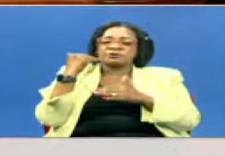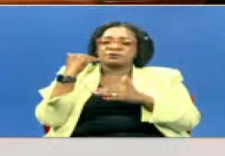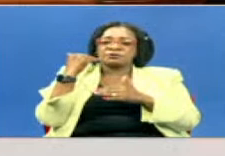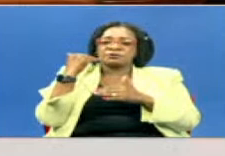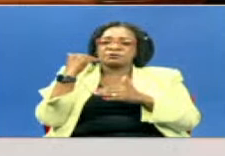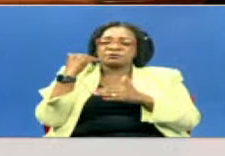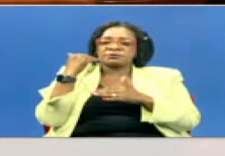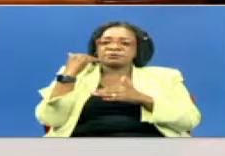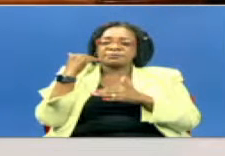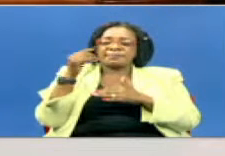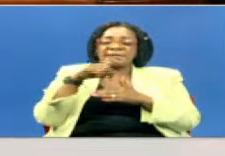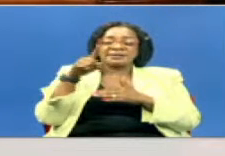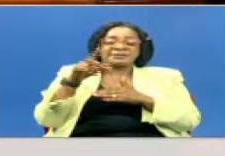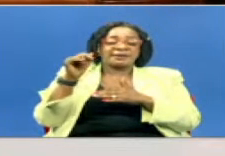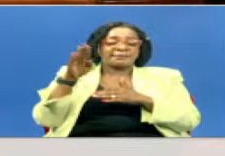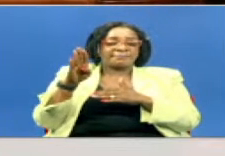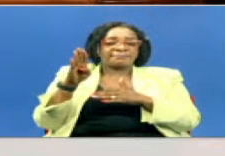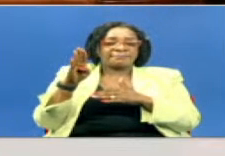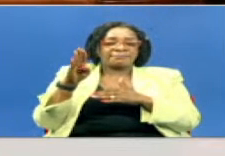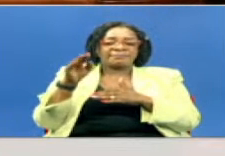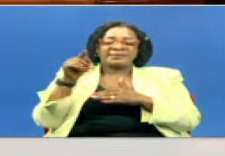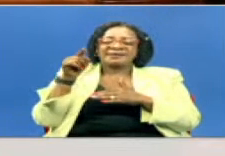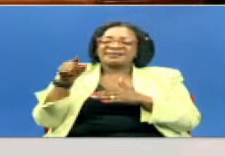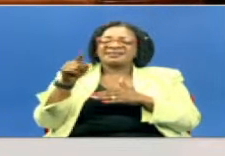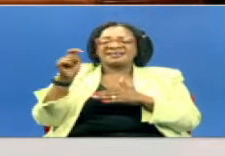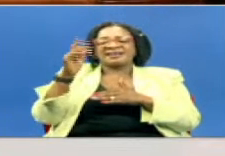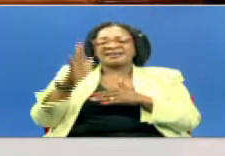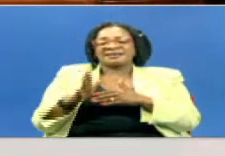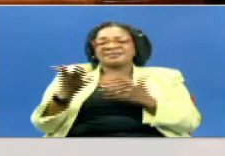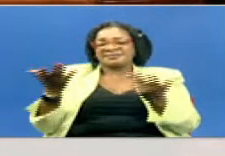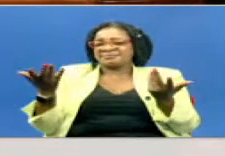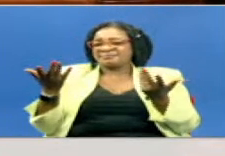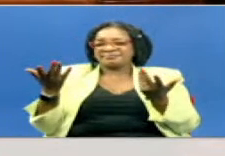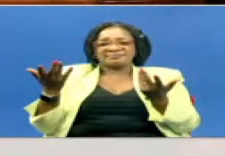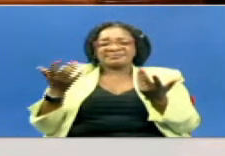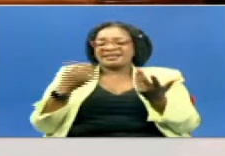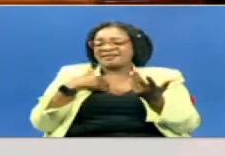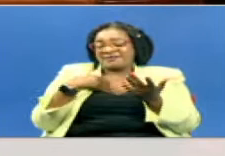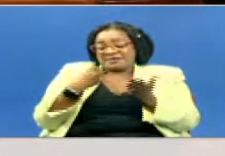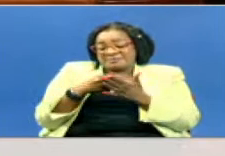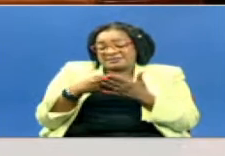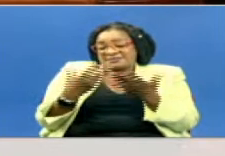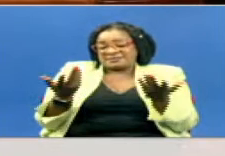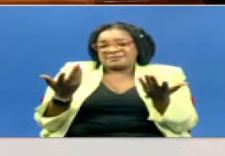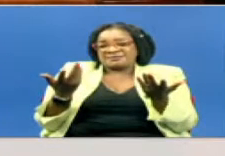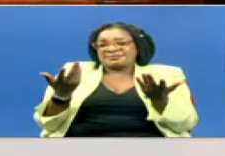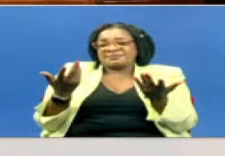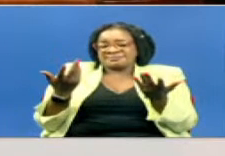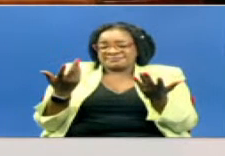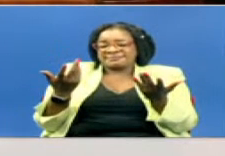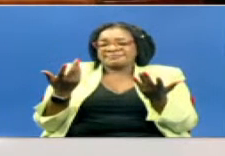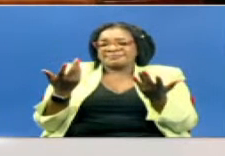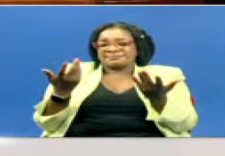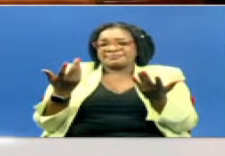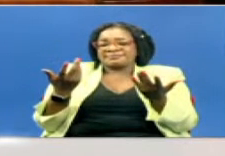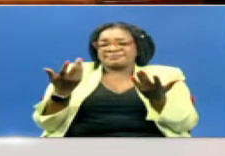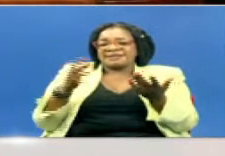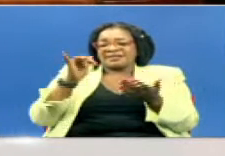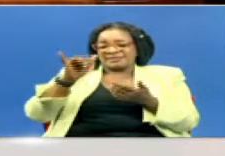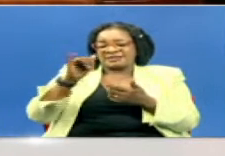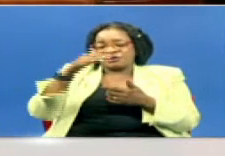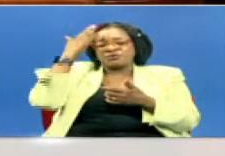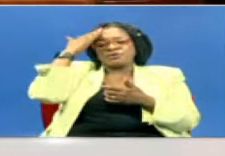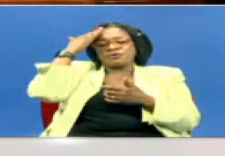The Supreme Court, Zainab. These are Kenyans. They have their price. I end it up there. I end that one there.